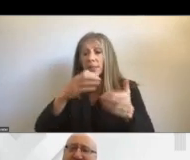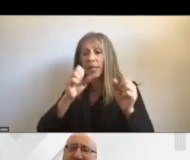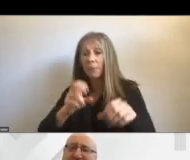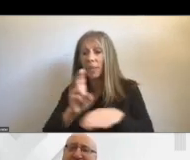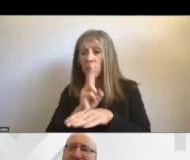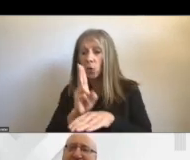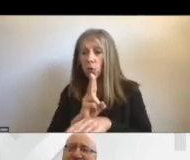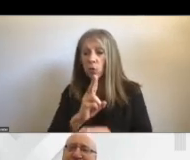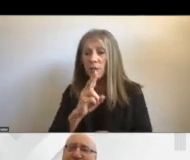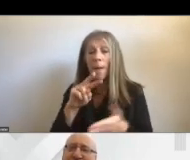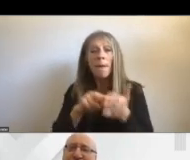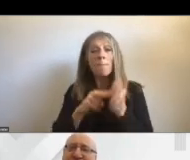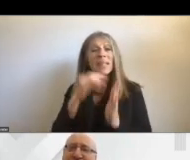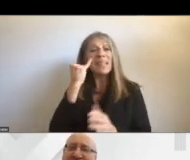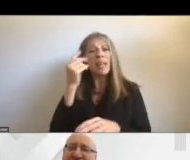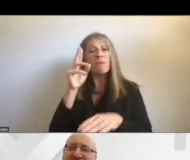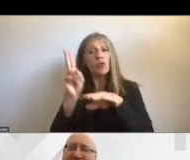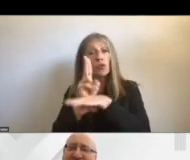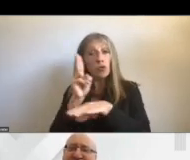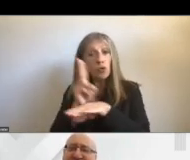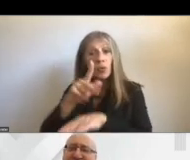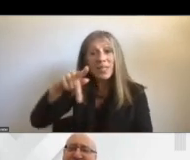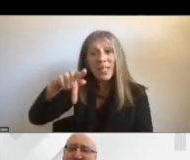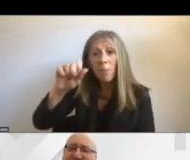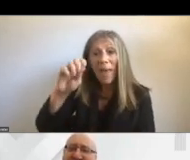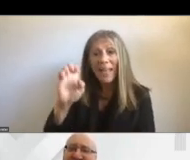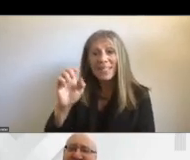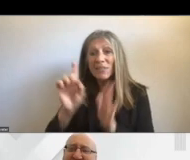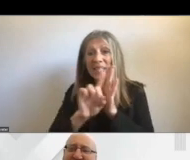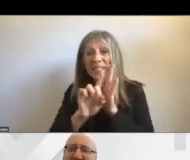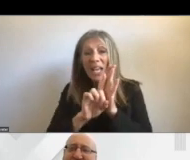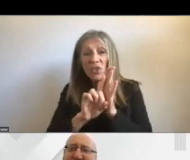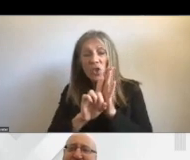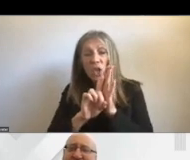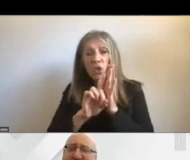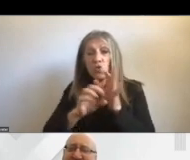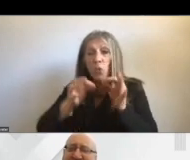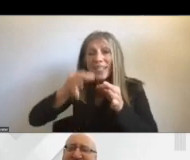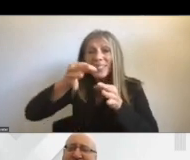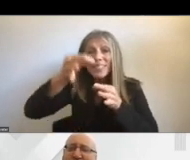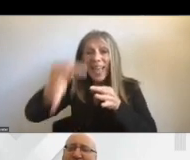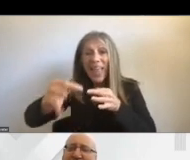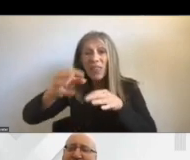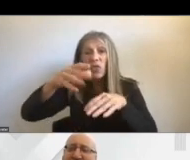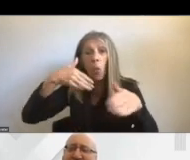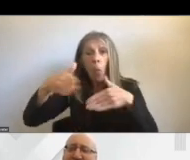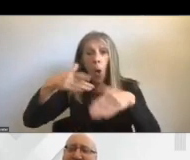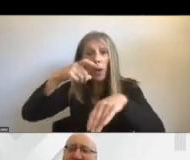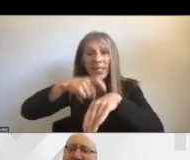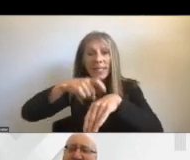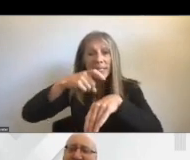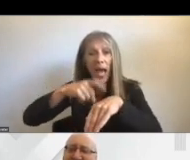don't get 2 inches plus 6 inches for a total of 8 inches.